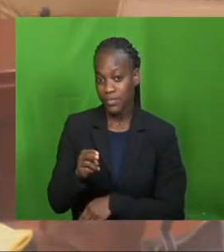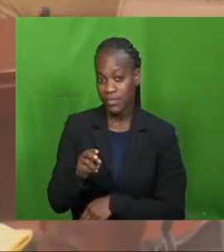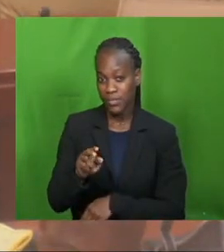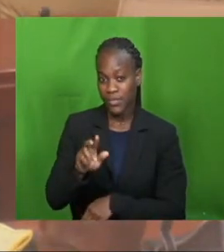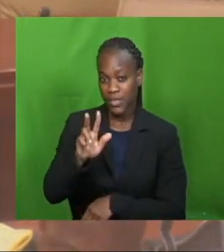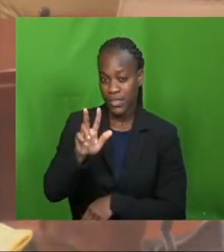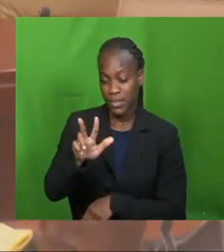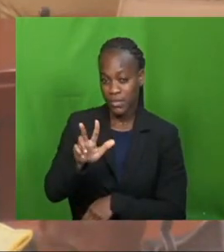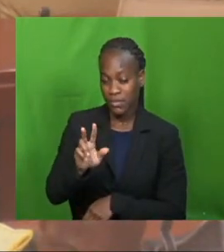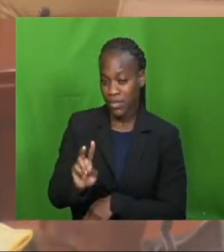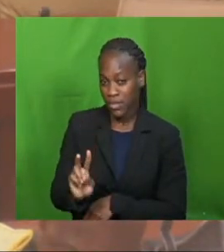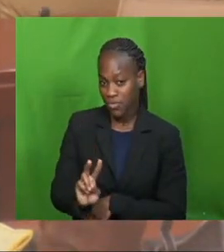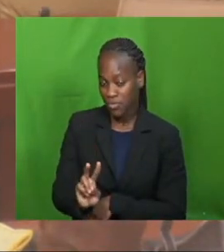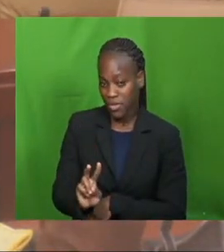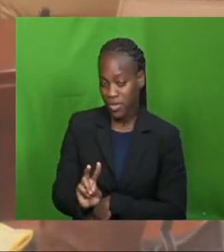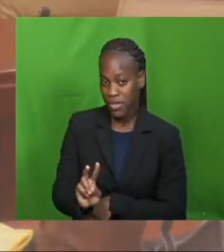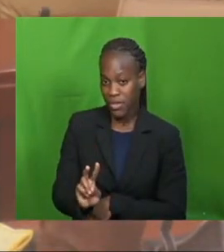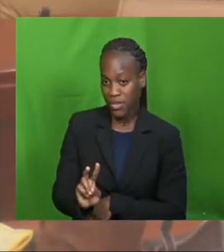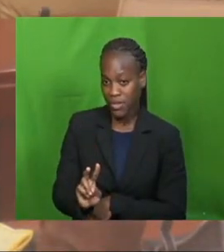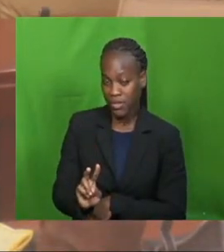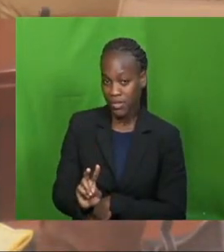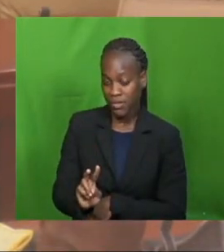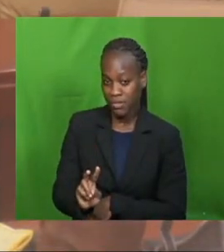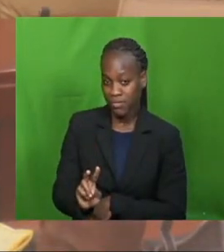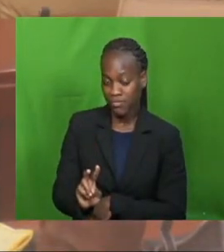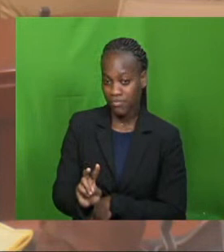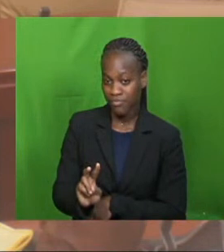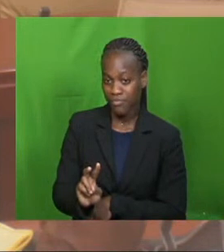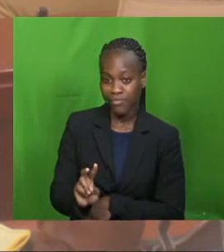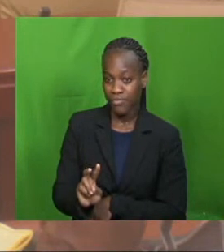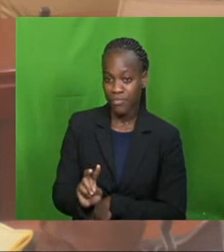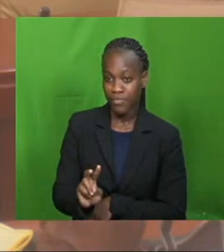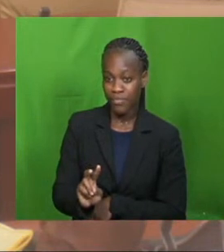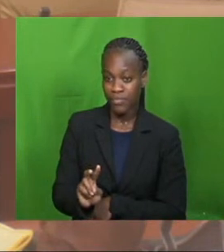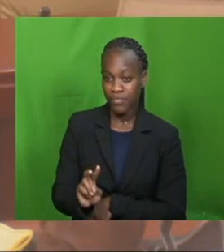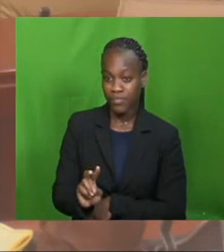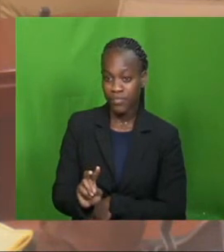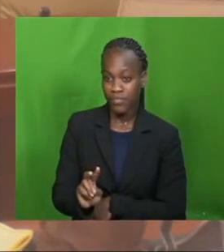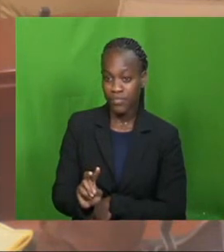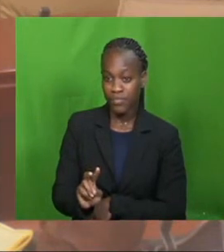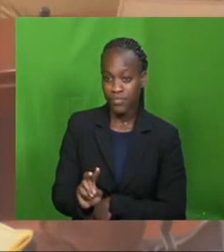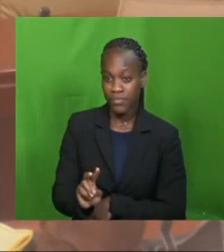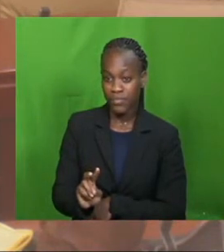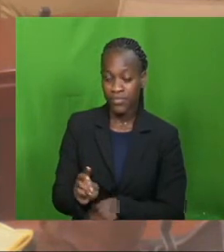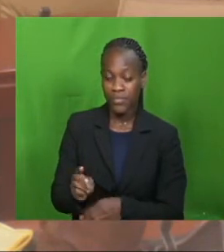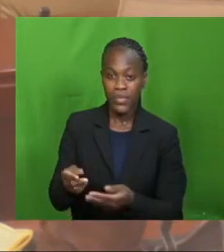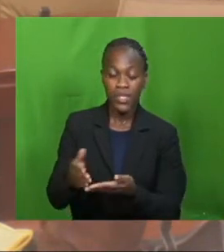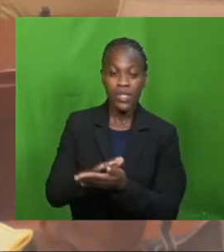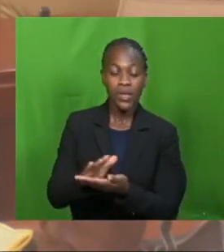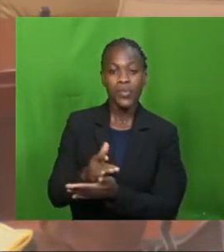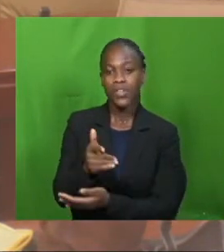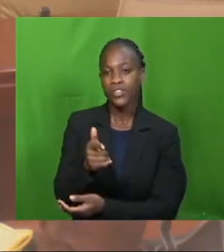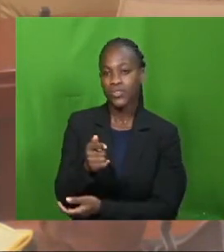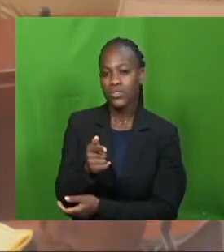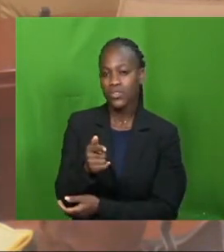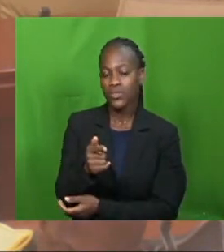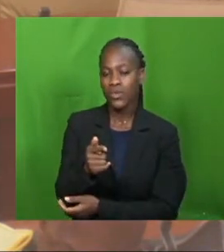3V, where which page? Under which page? Page 21, Speaker.